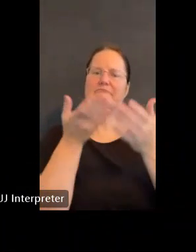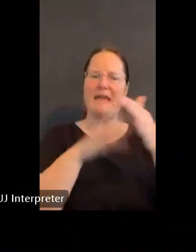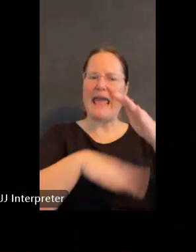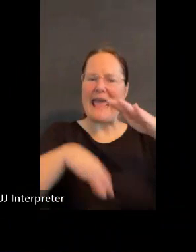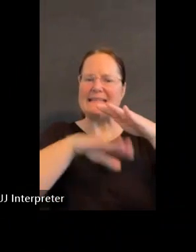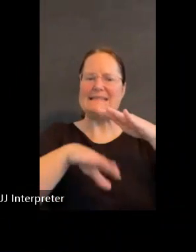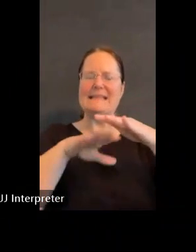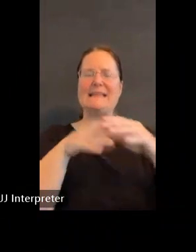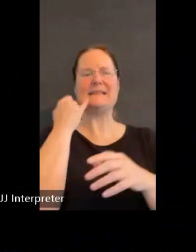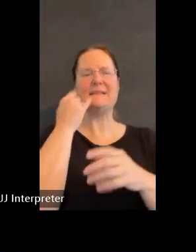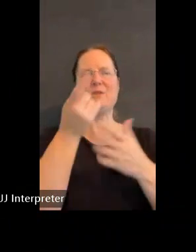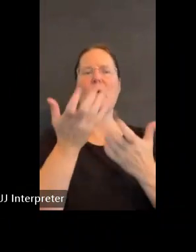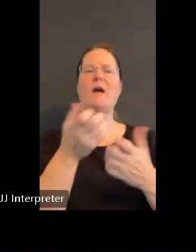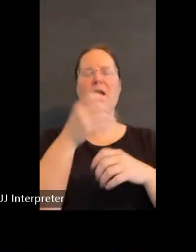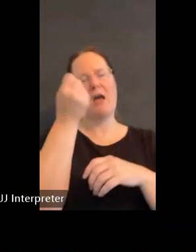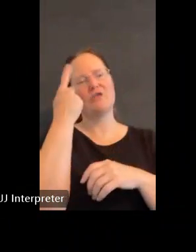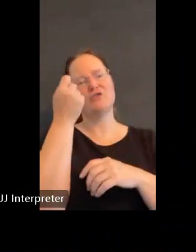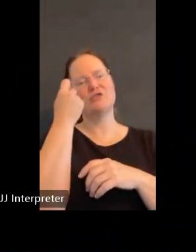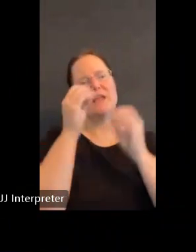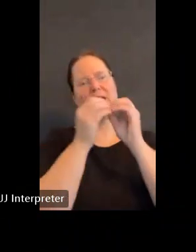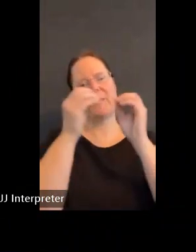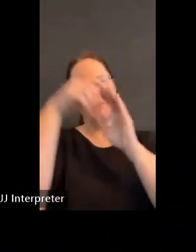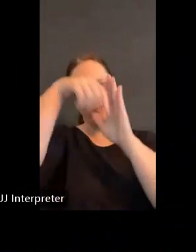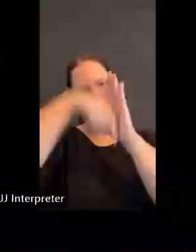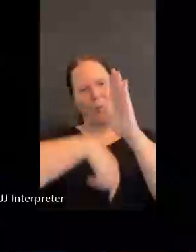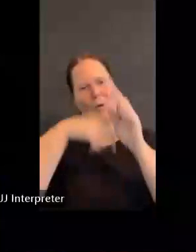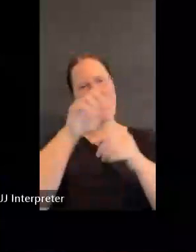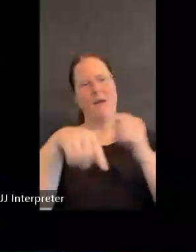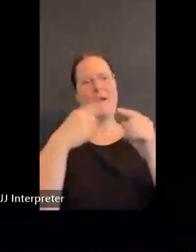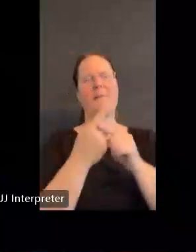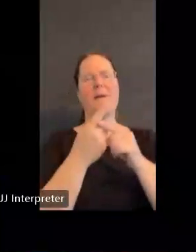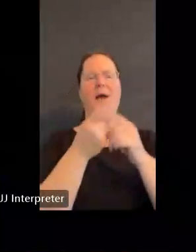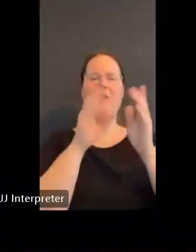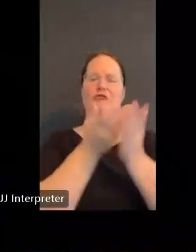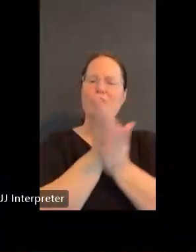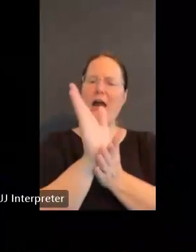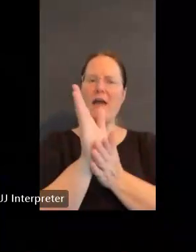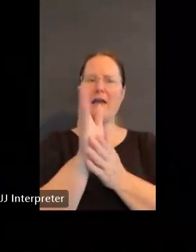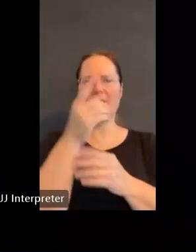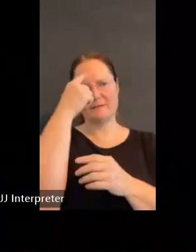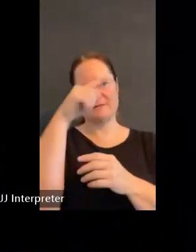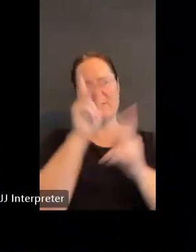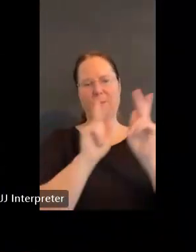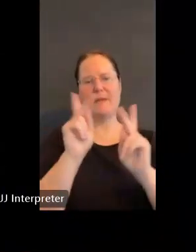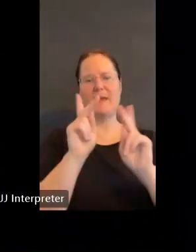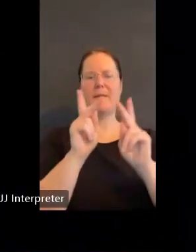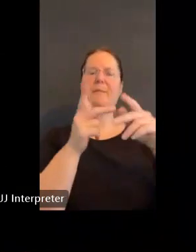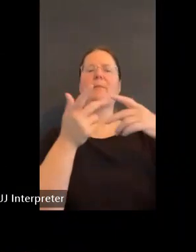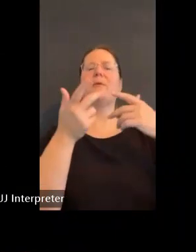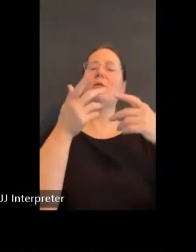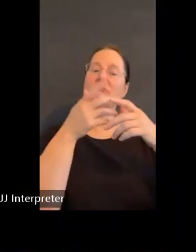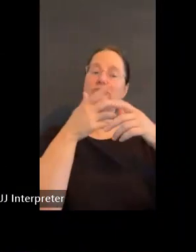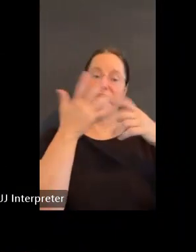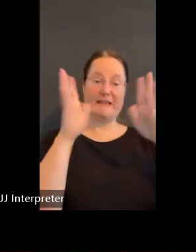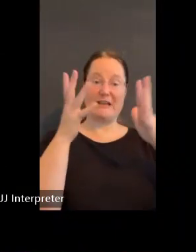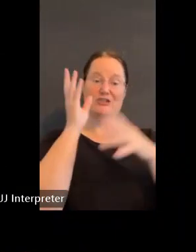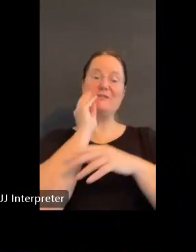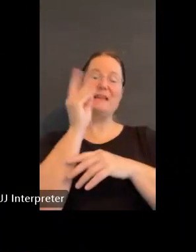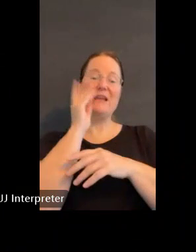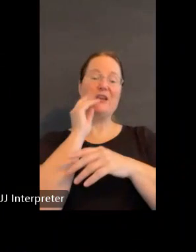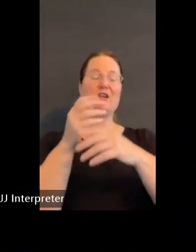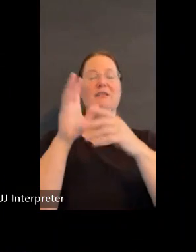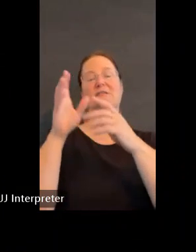understand about fair housing rights for individuals with involvement in the criminal justice system. We can provide that as well. You want training